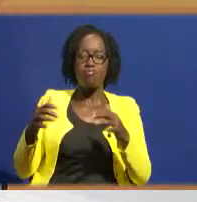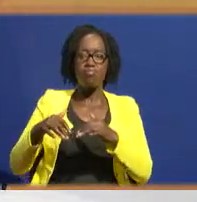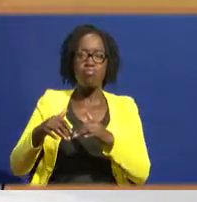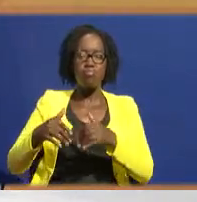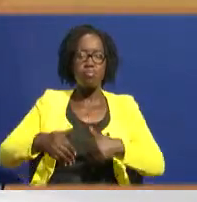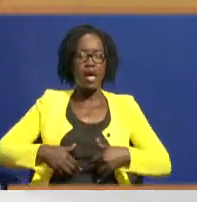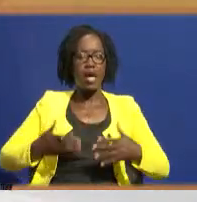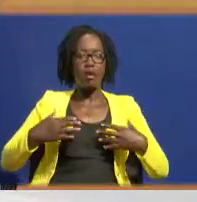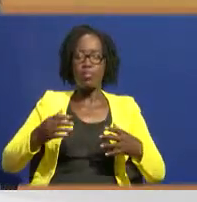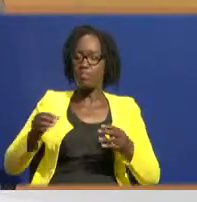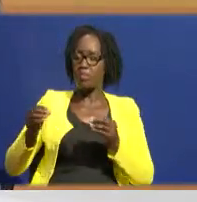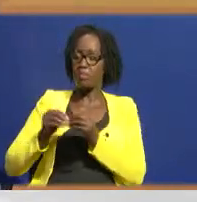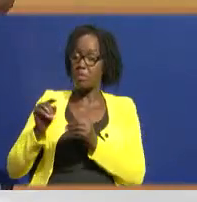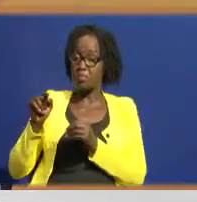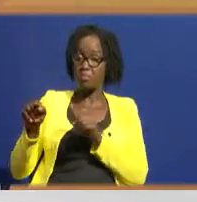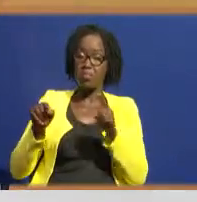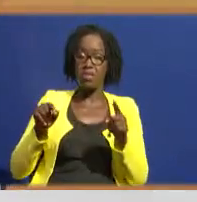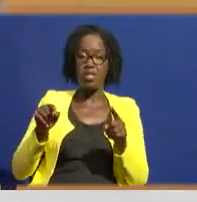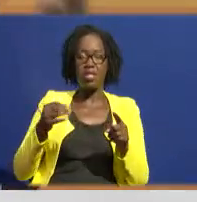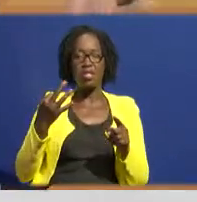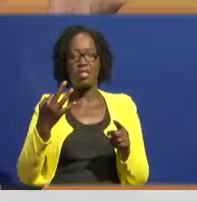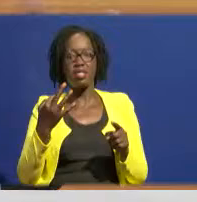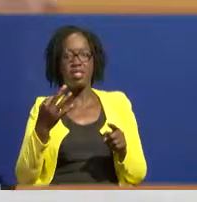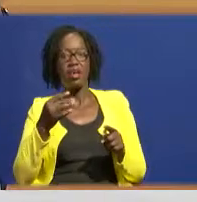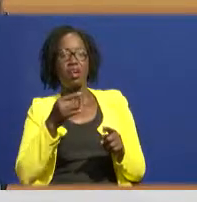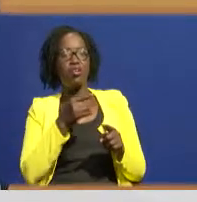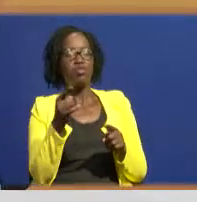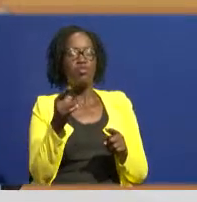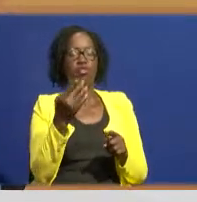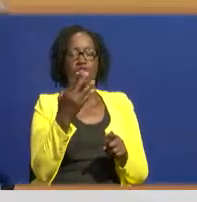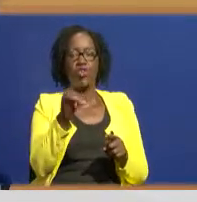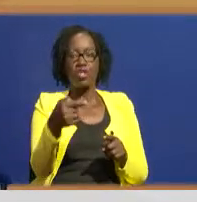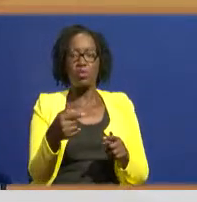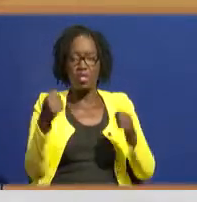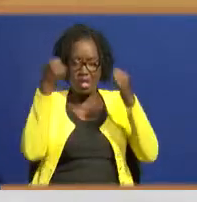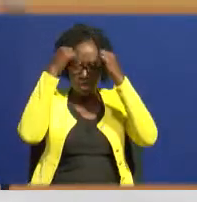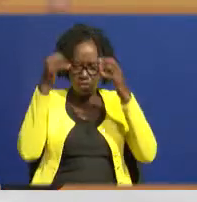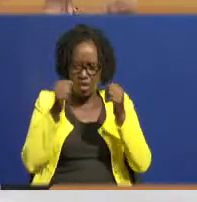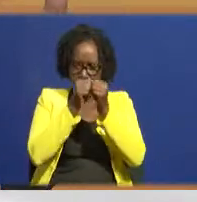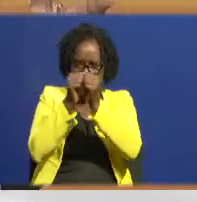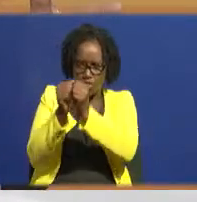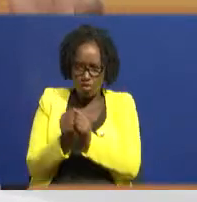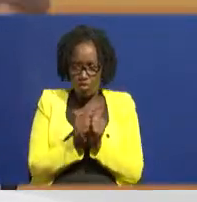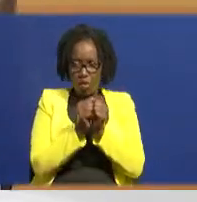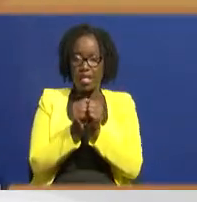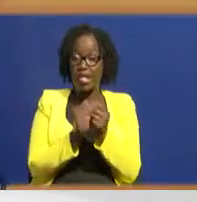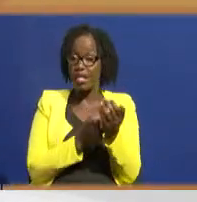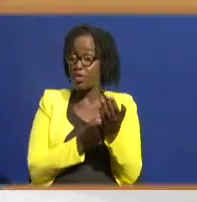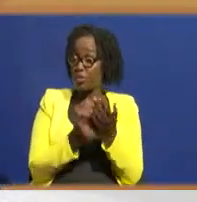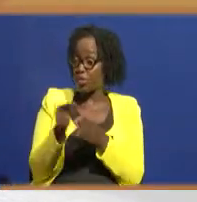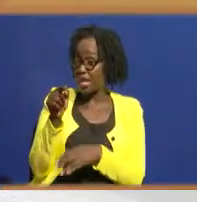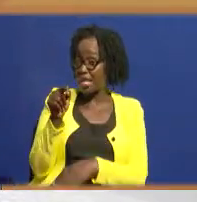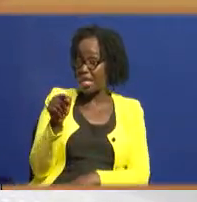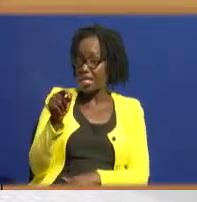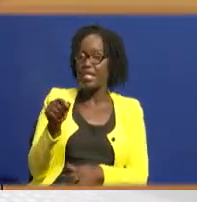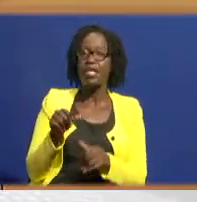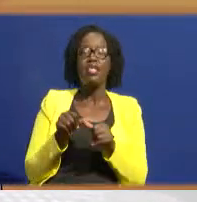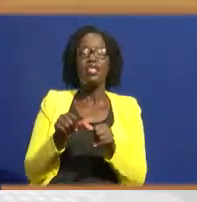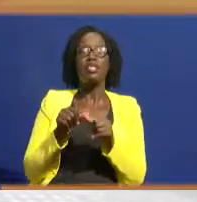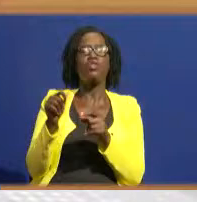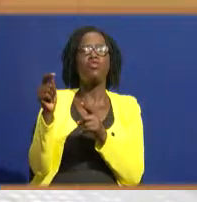that meeting, even to a tune of 3,000-4,000 students together. And in that 1 week, they continue